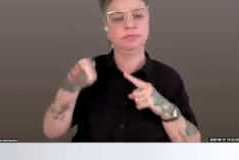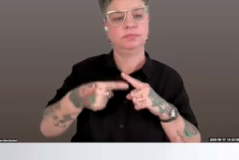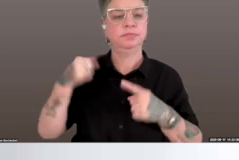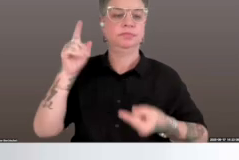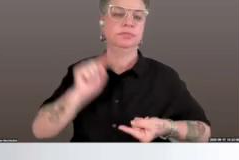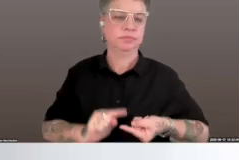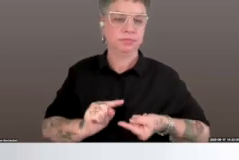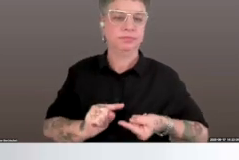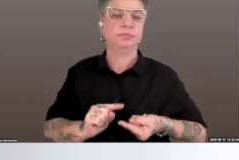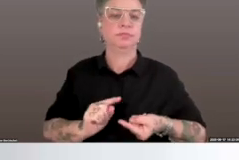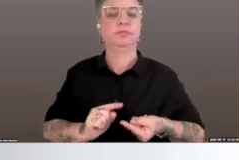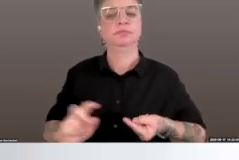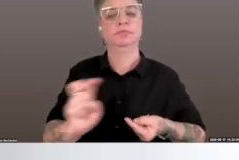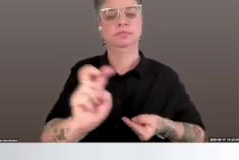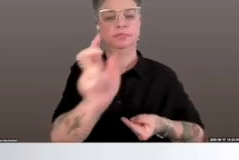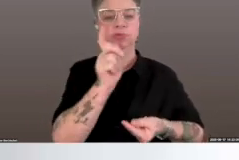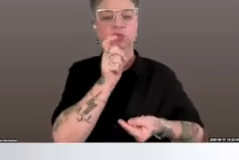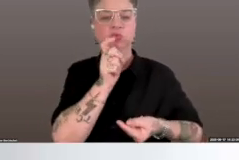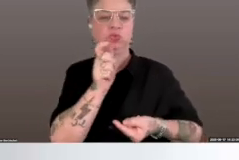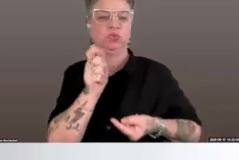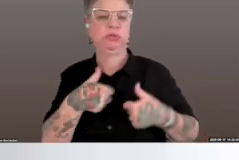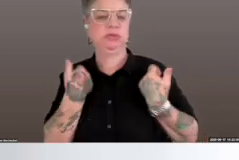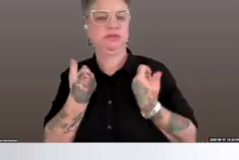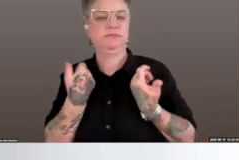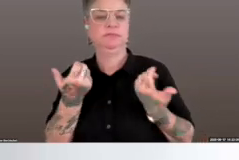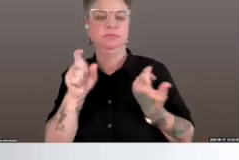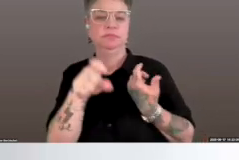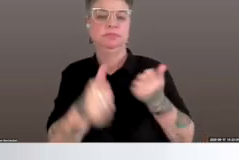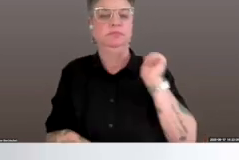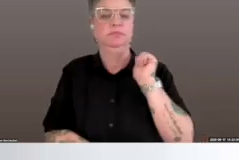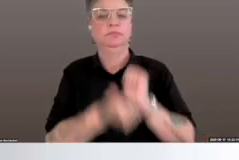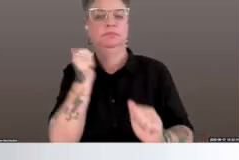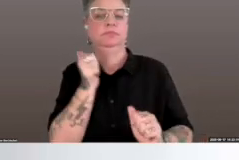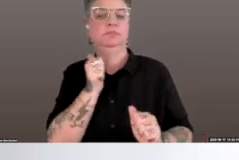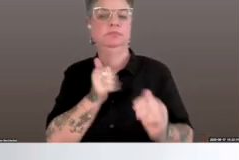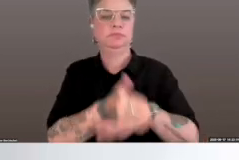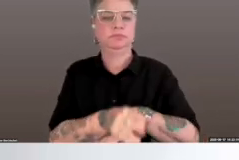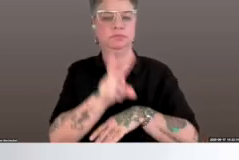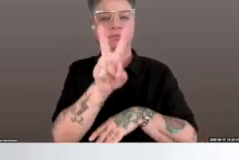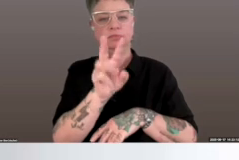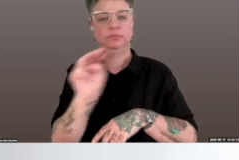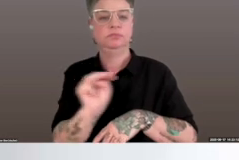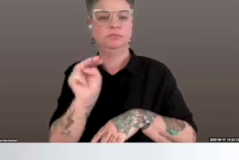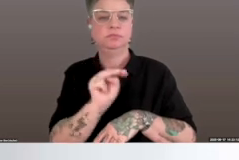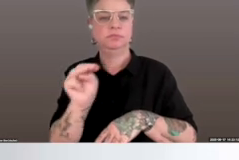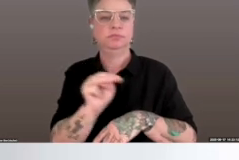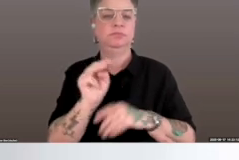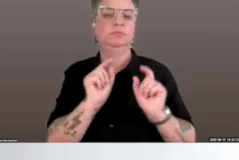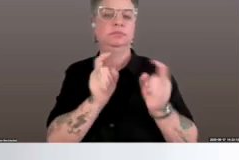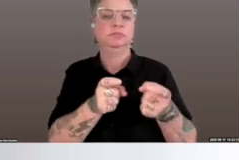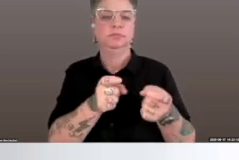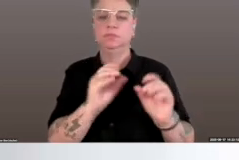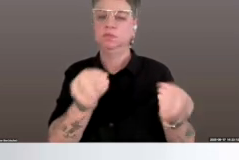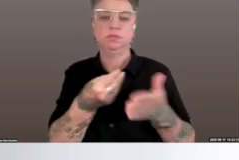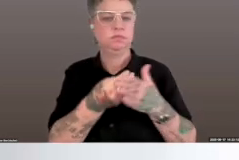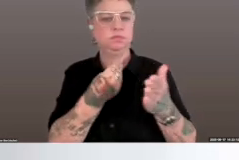transportation options for residents who need them the most. Over $2 million has been awarded for e-bike incentives. No funding is